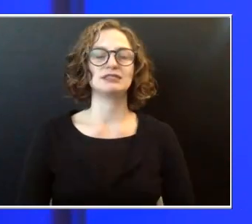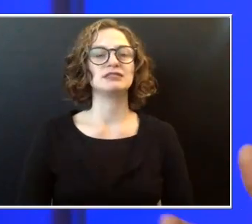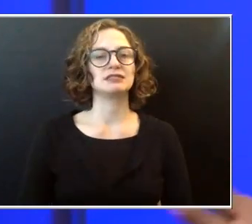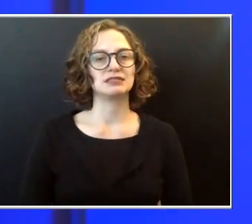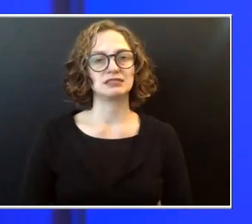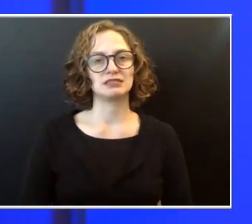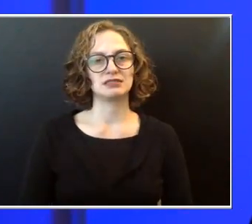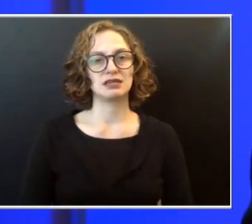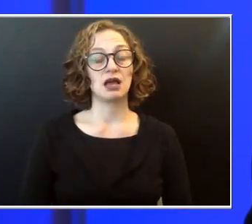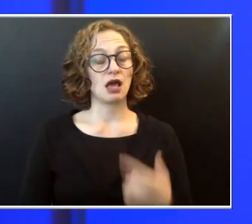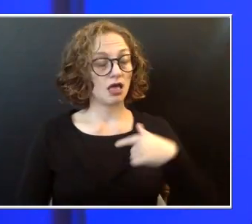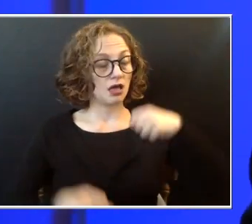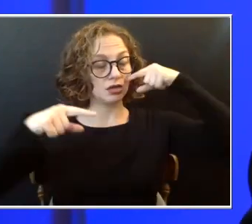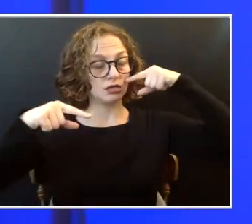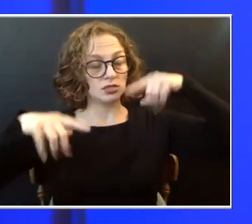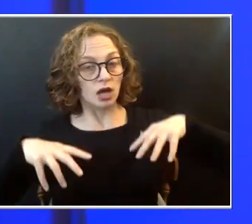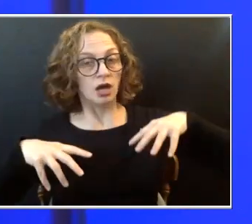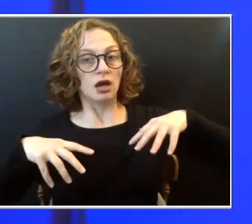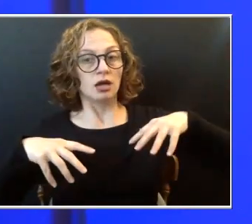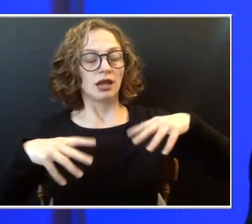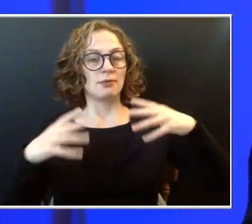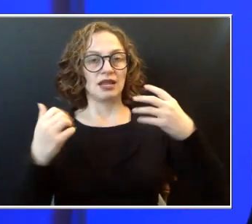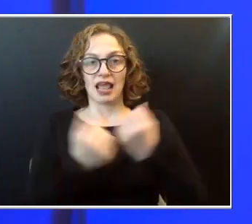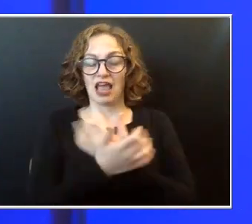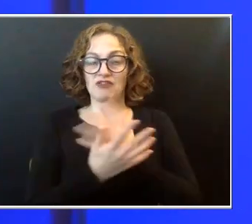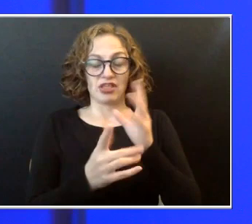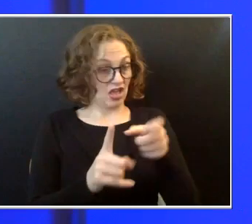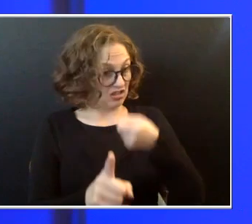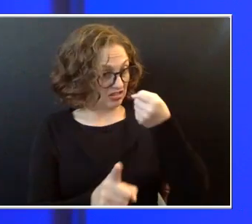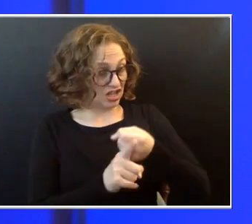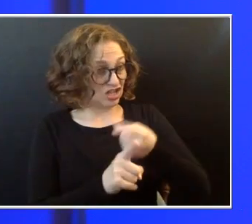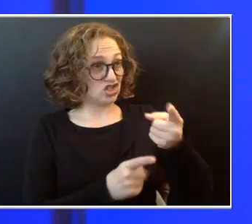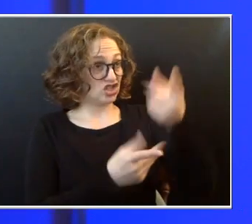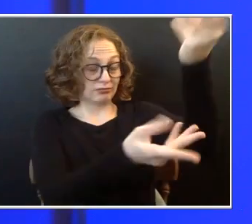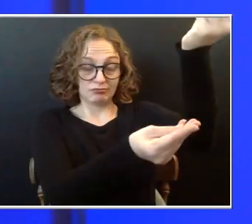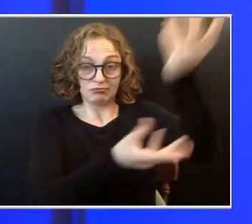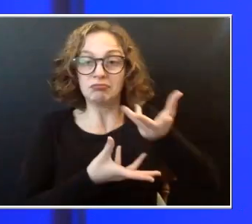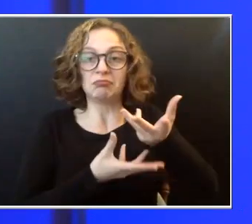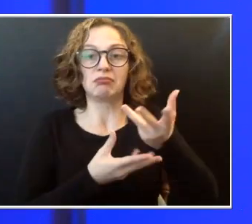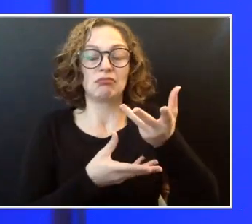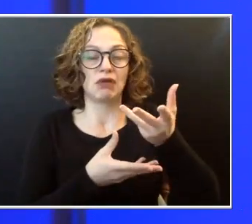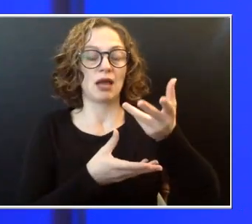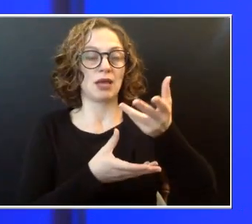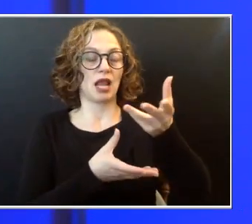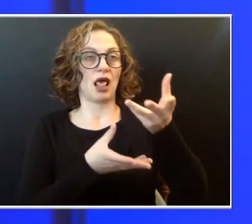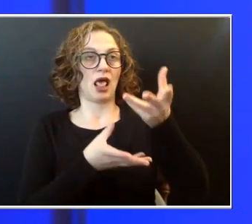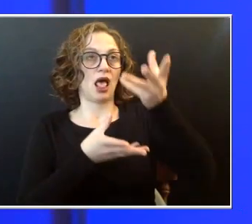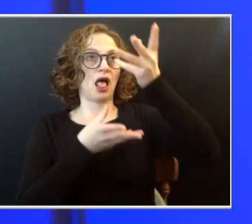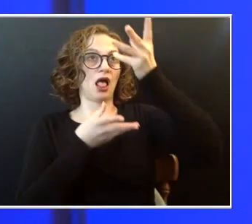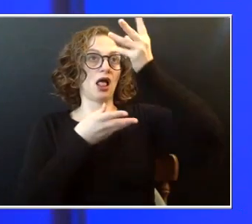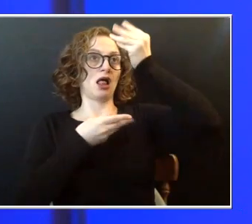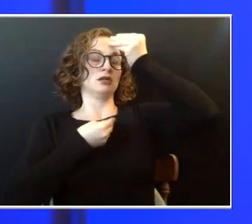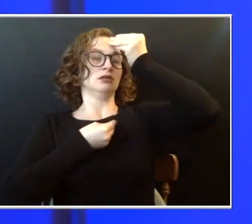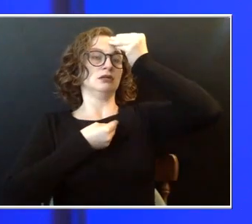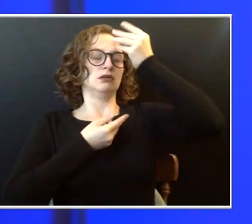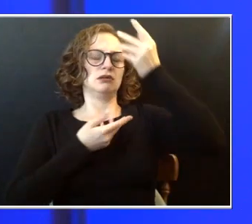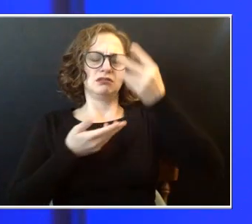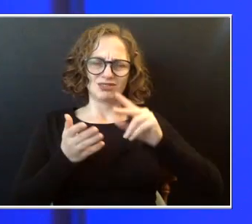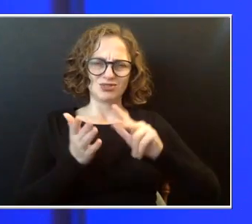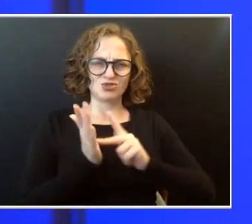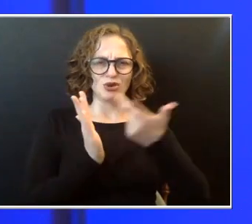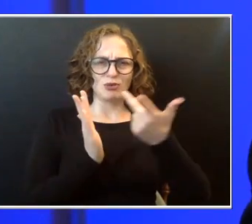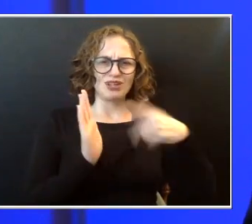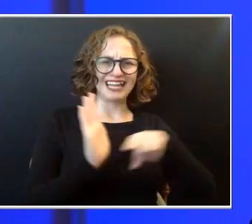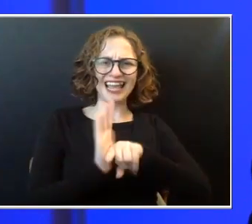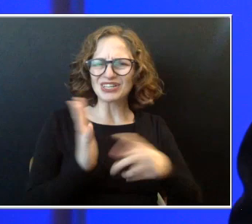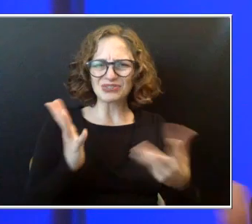It was all at once. She just downloaded on me. I had no idea what triple negative meant. I had no